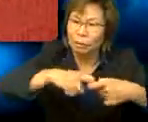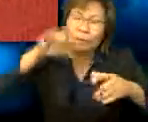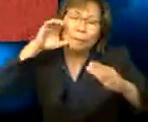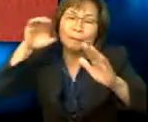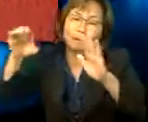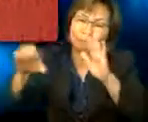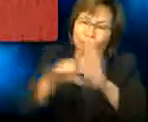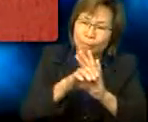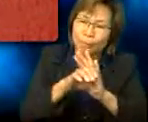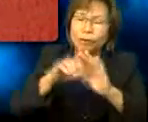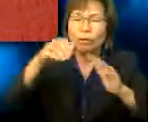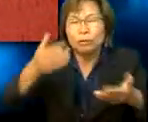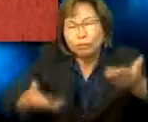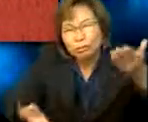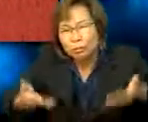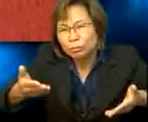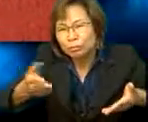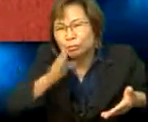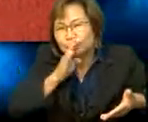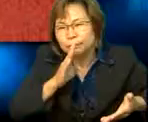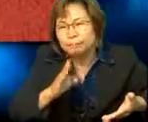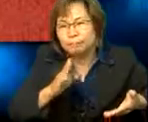to the picture could be